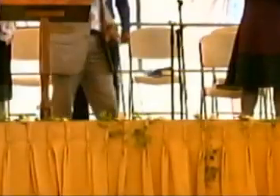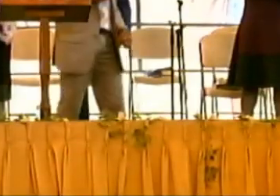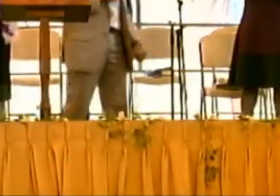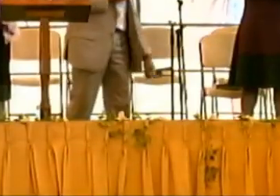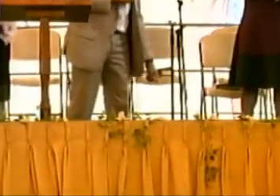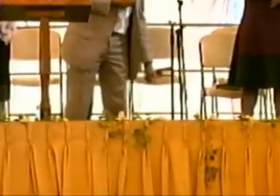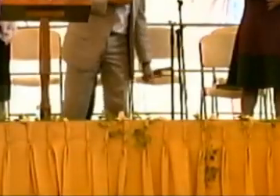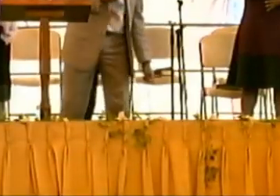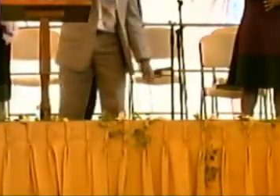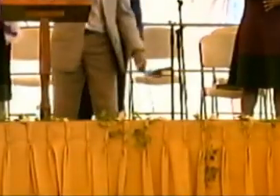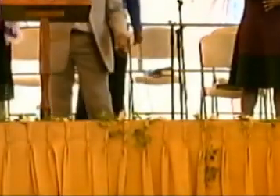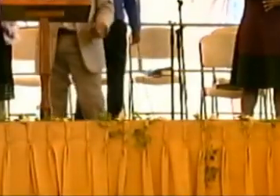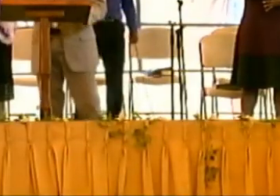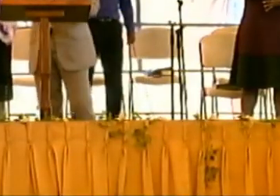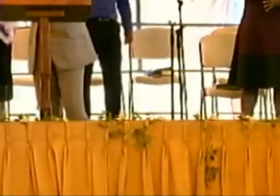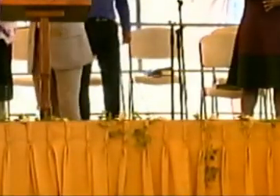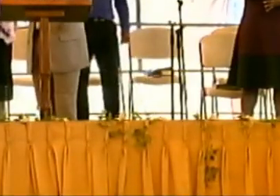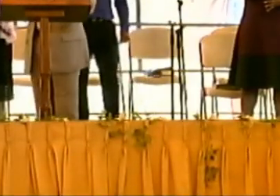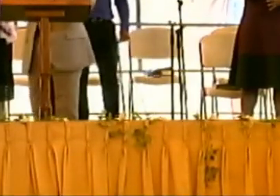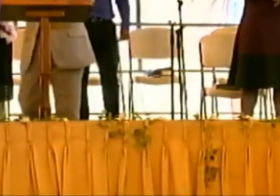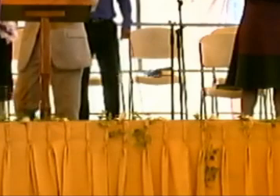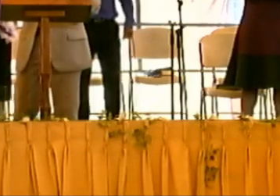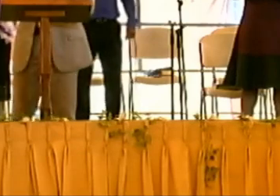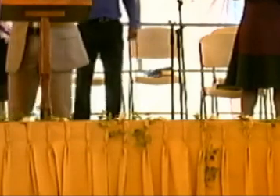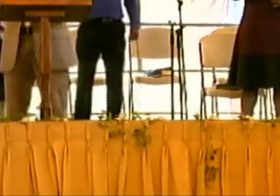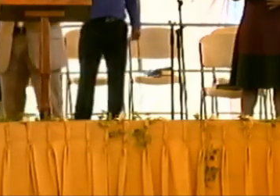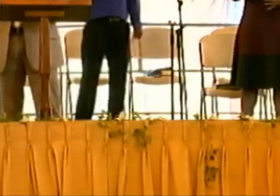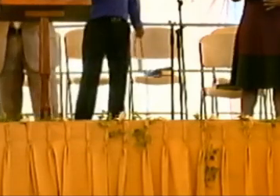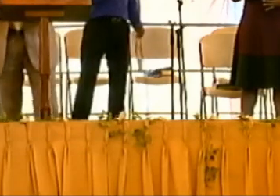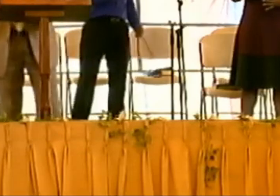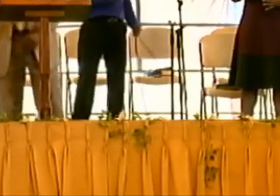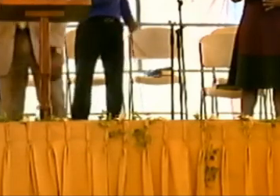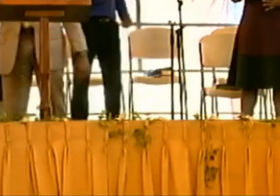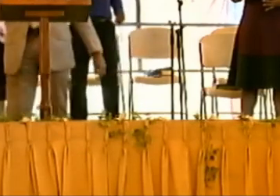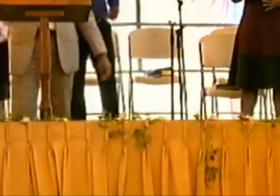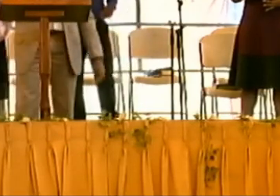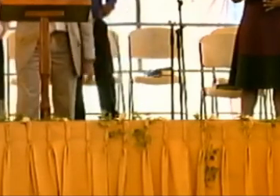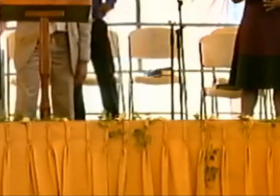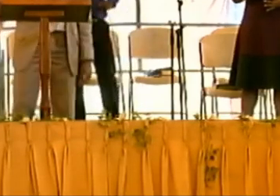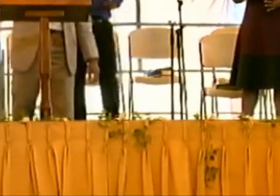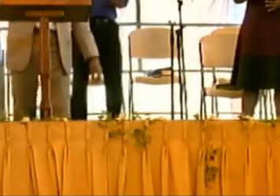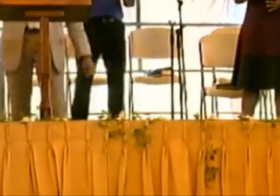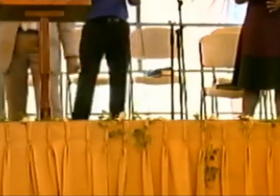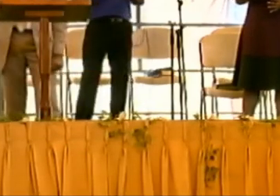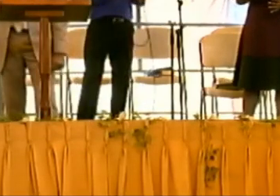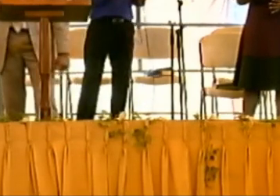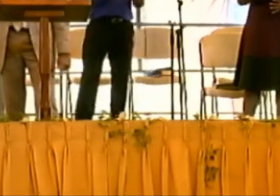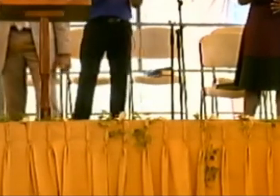Lift my hands in prayer.